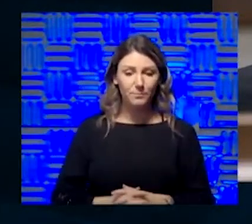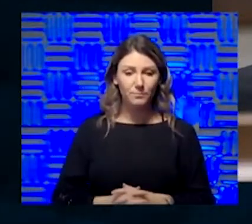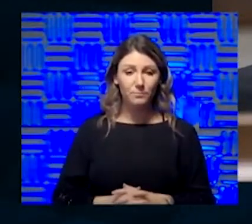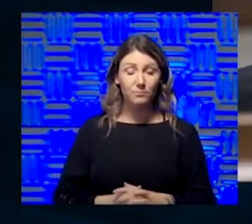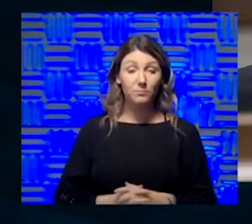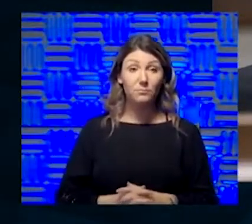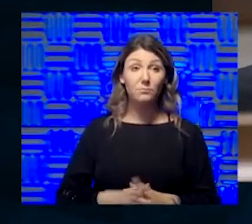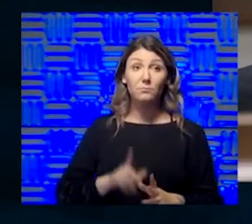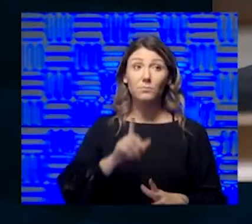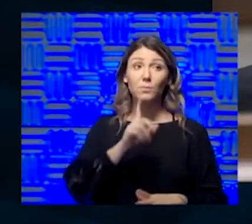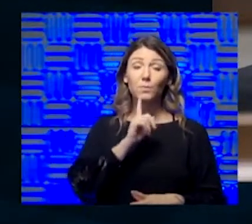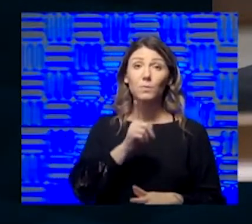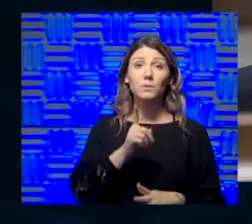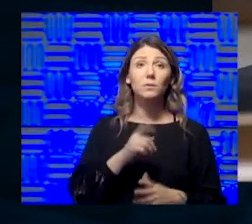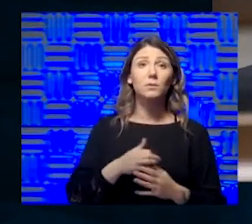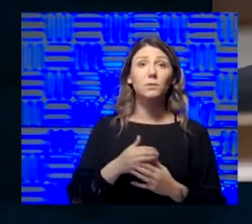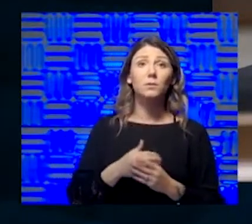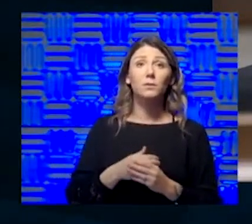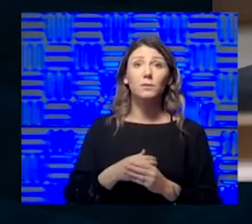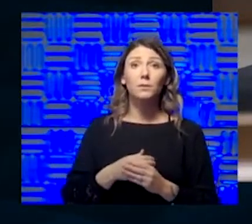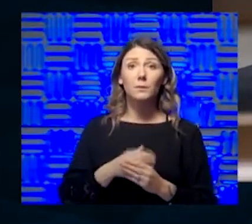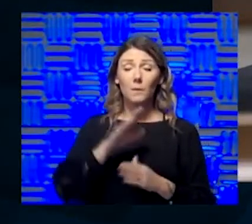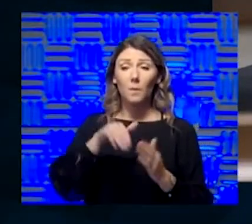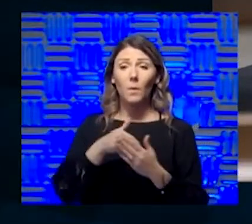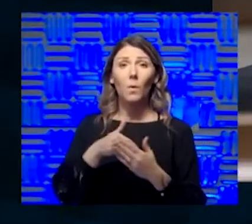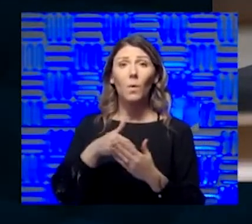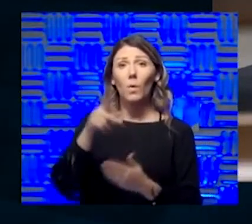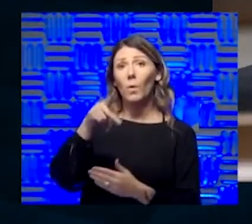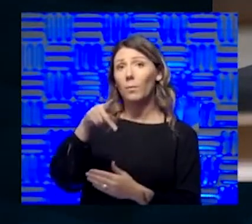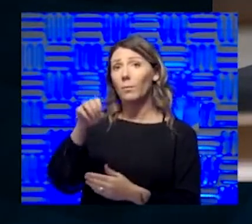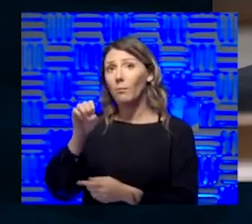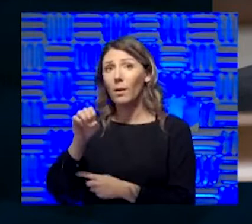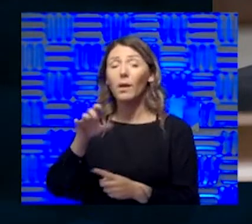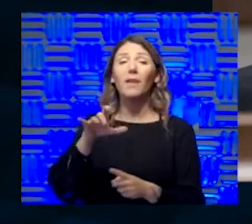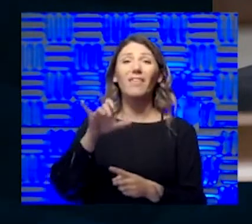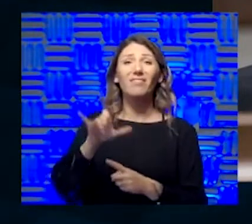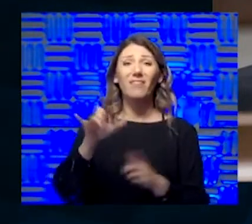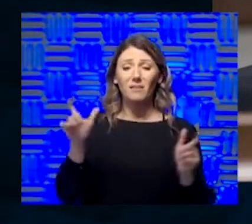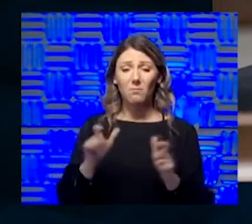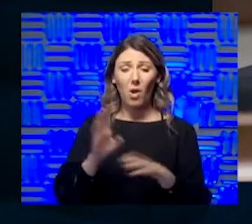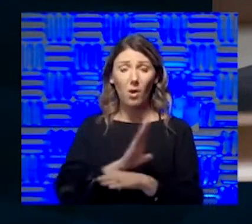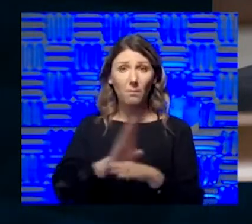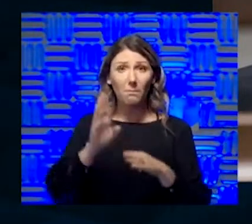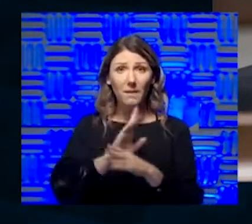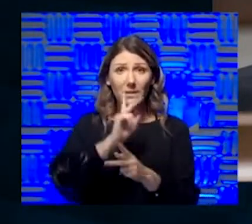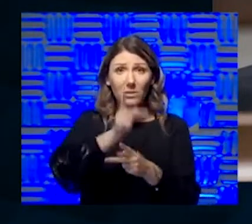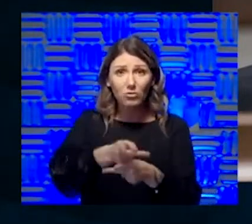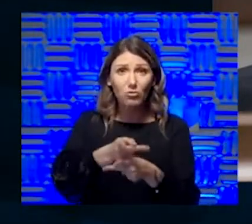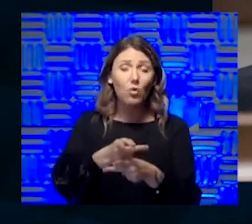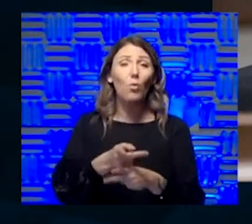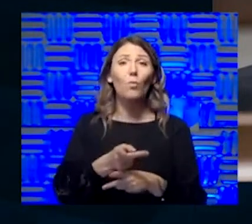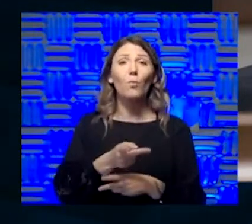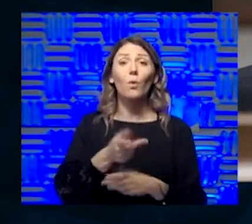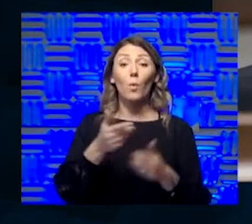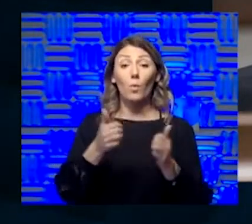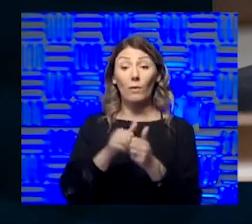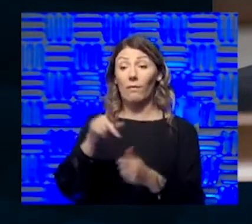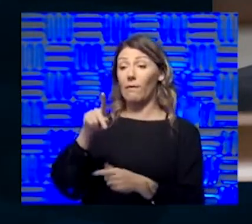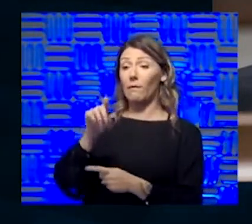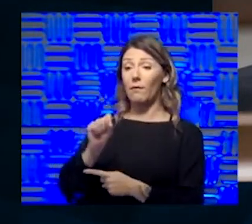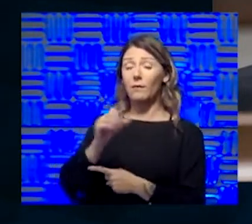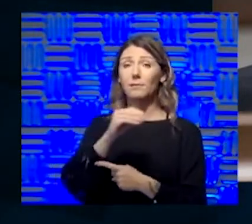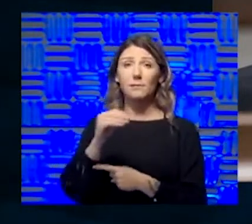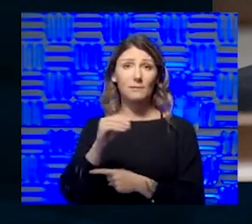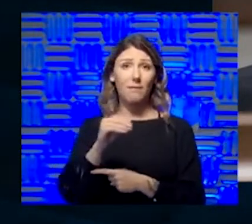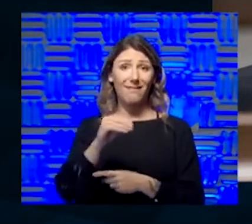Front and center in this PPP program, this small business loan program, is for hospitals across Kansas and across the country. If